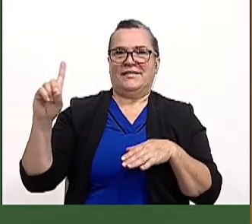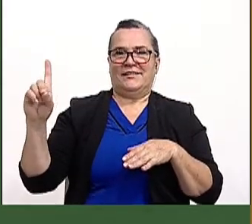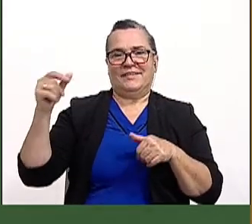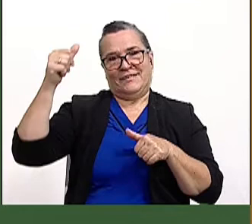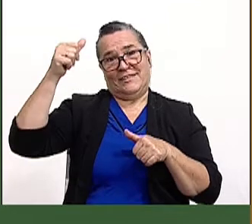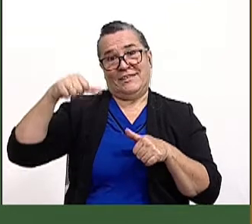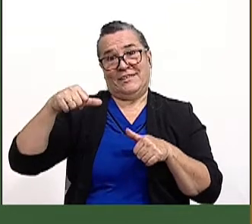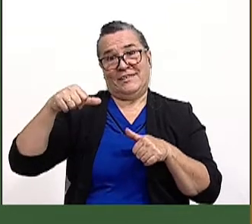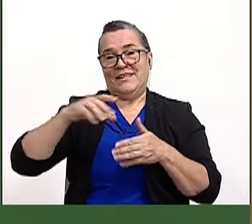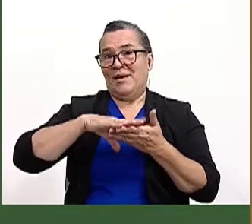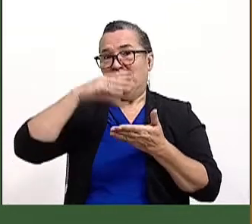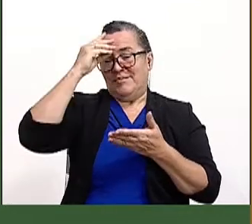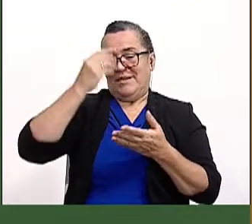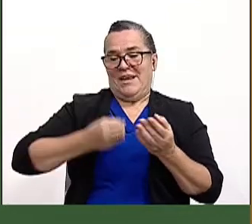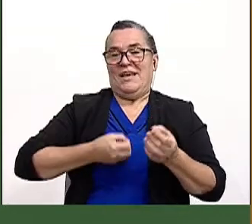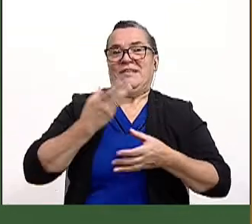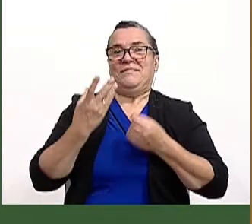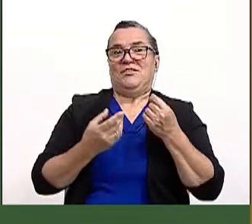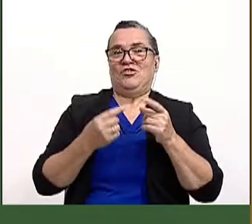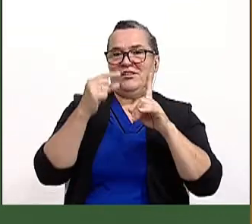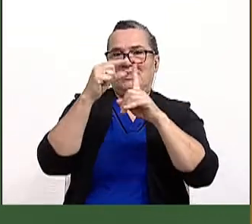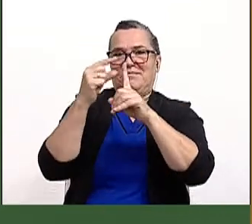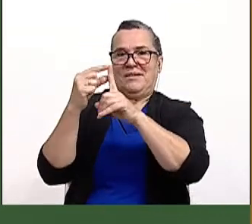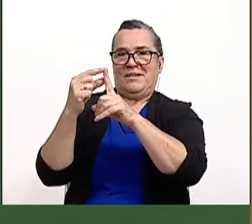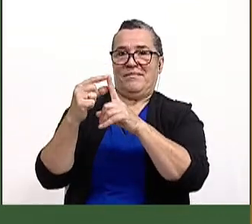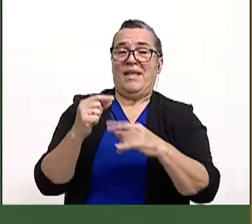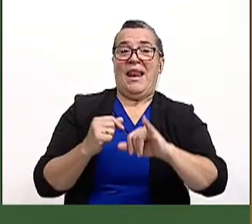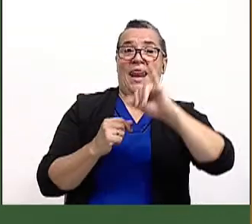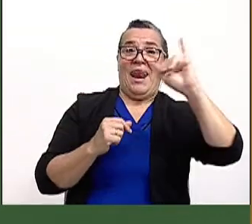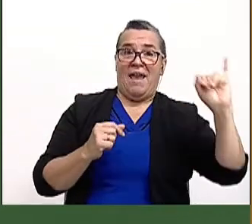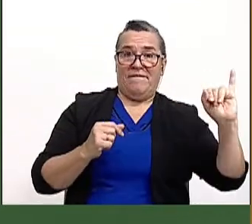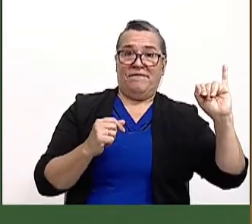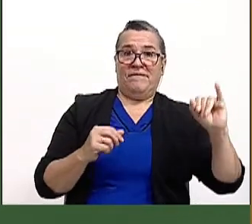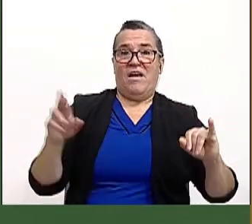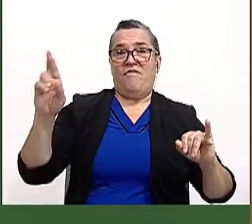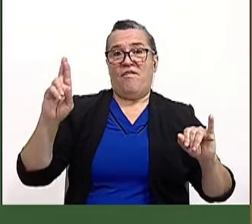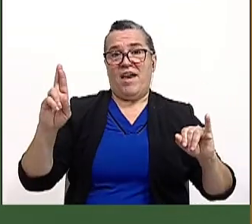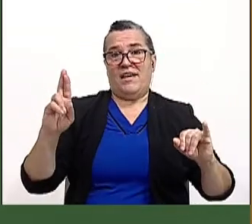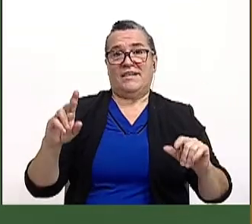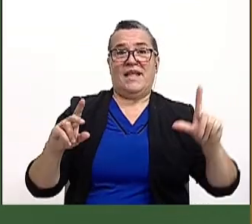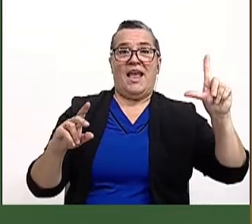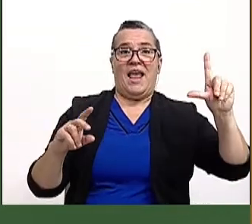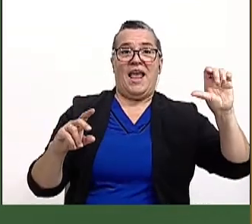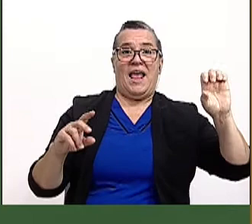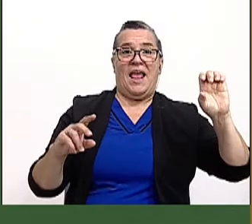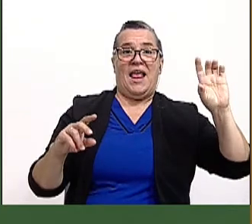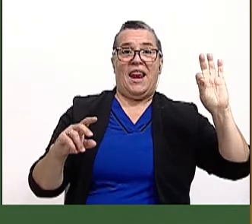to learn the expressions or the words left and right. Then,